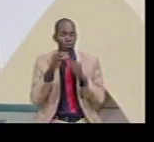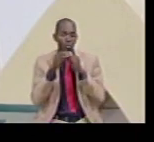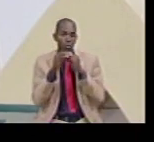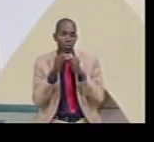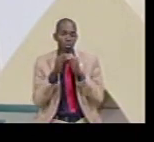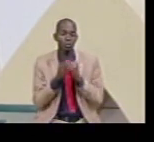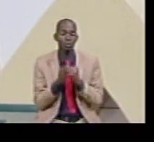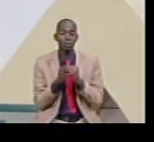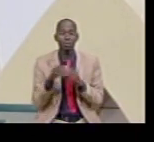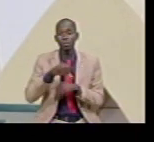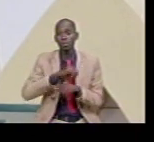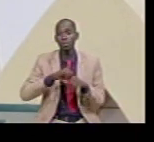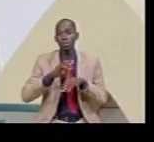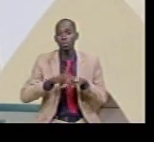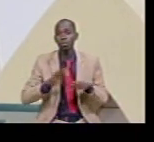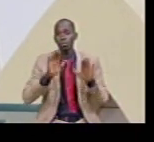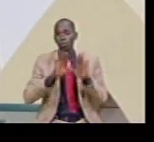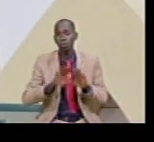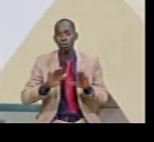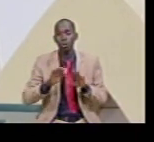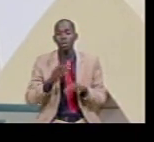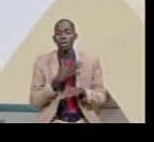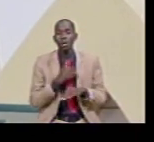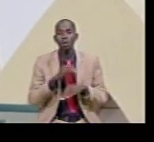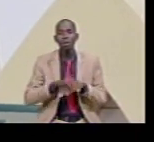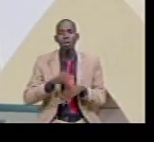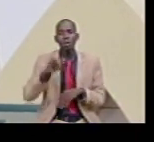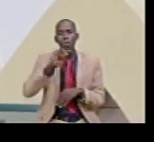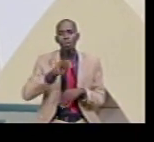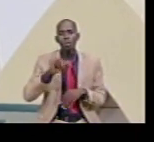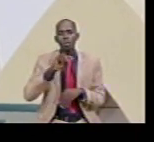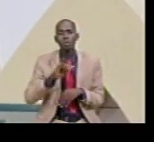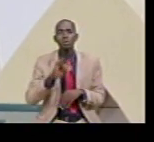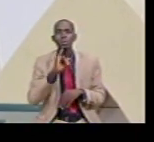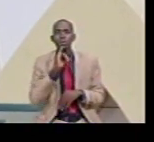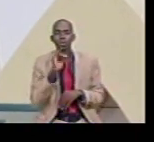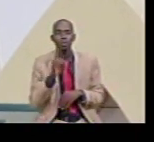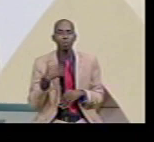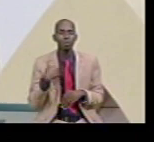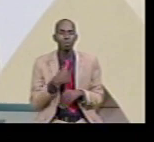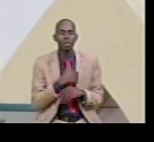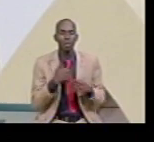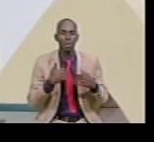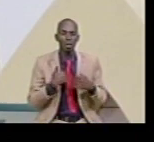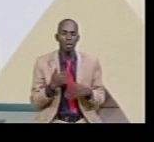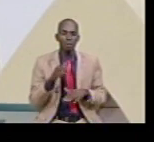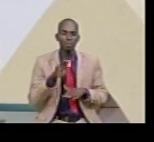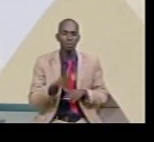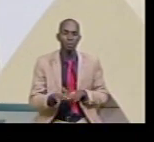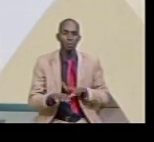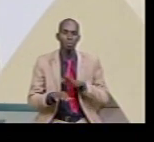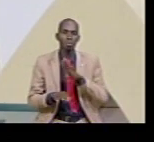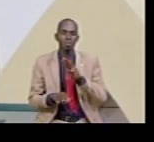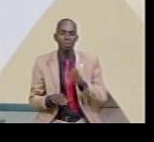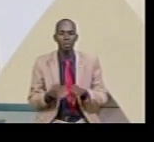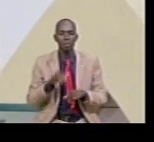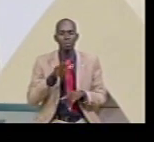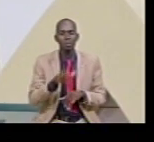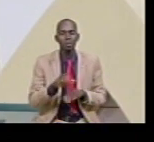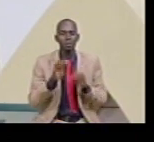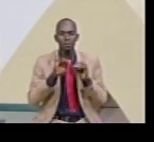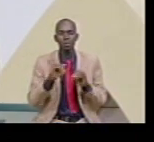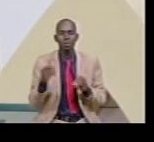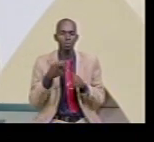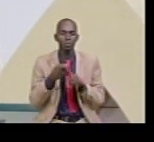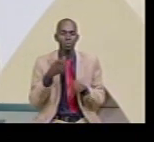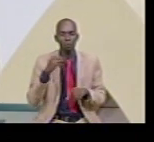systematic and expository study of the Word of God with the man of God, our pastor. He